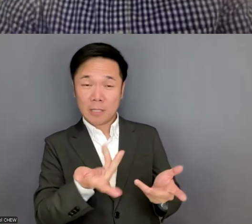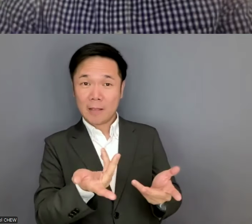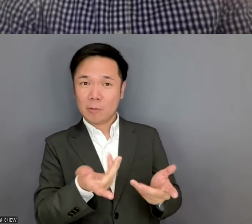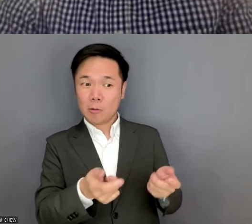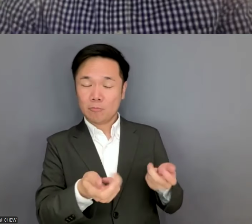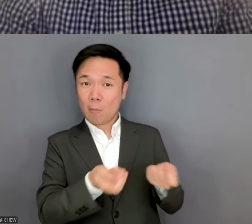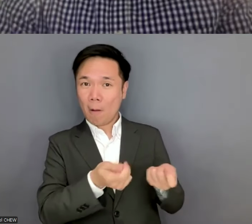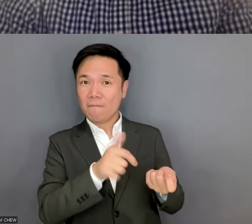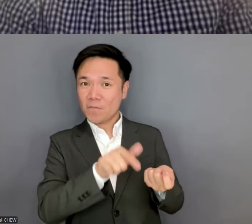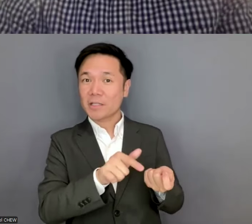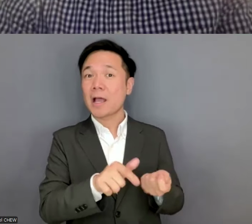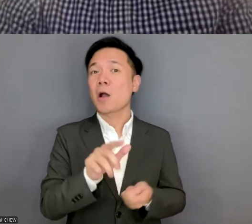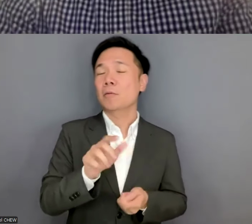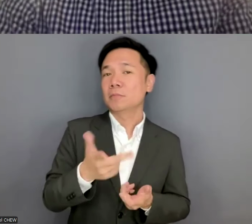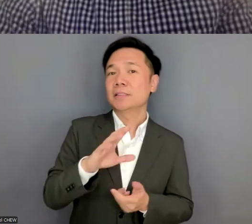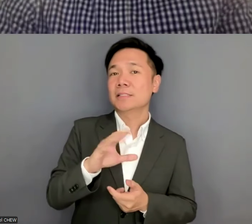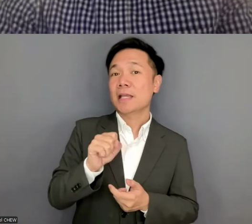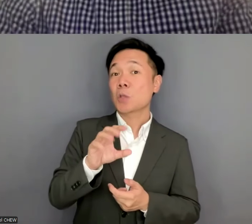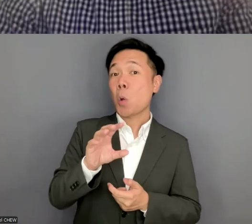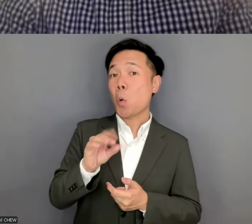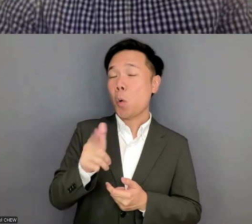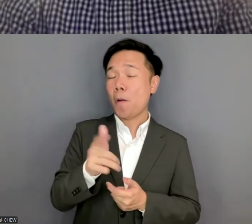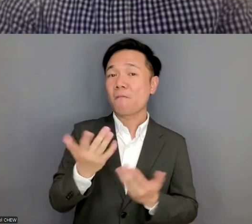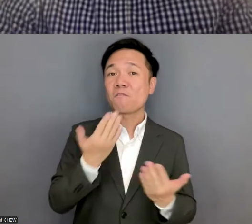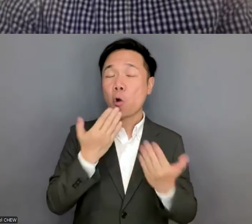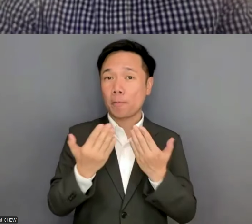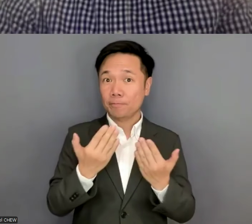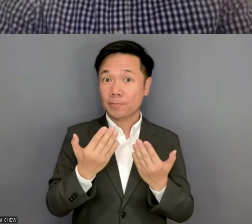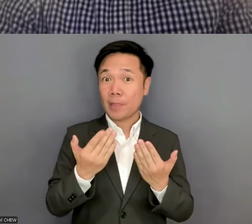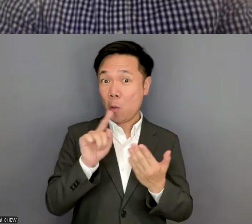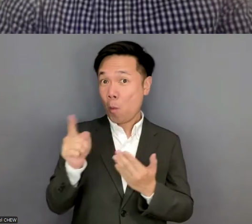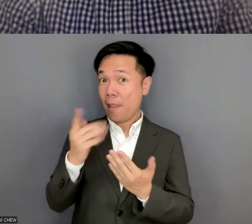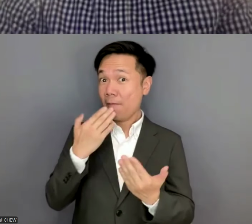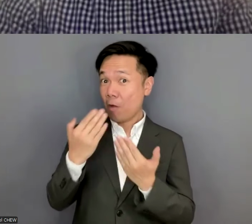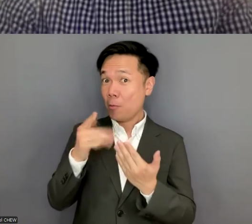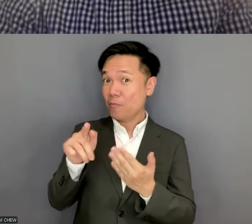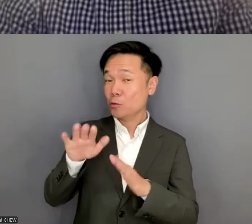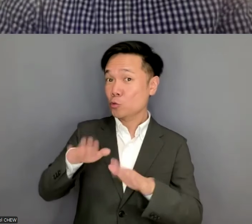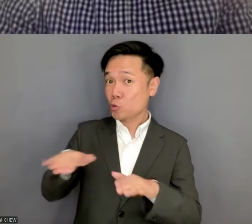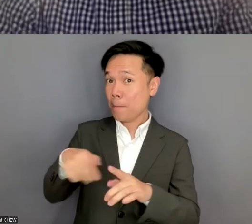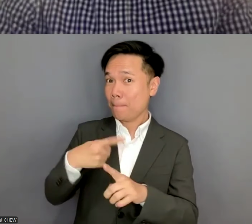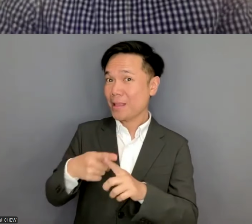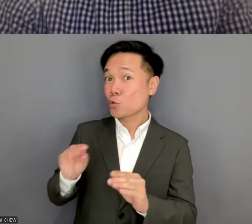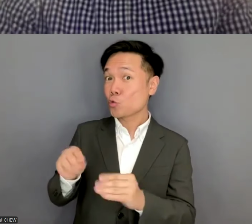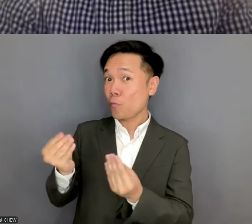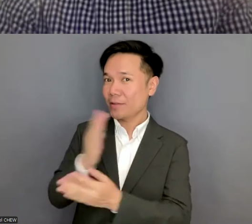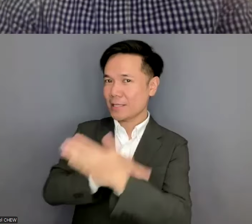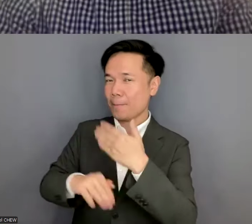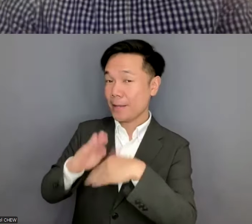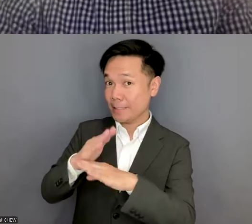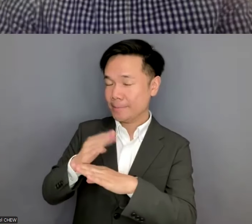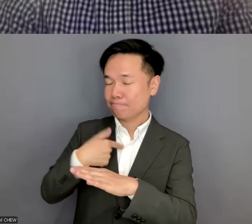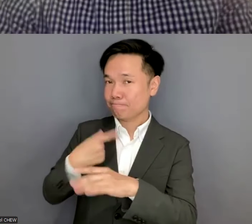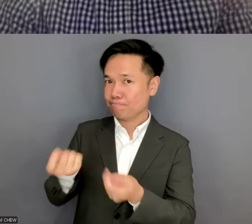about. And one of 4 panels will be about youth and children with disabilities. So my call